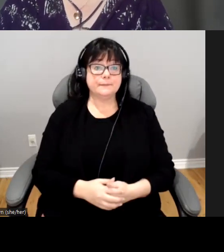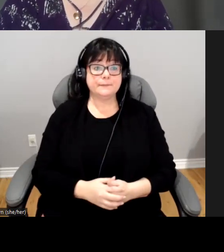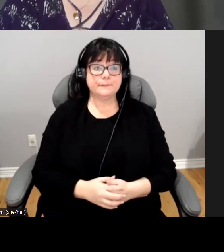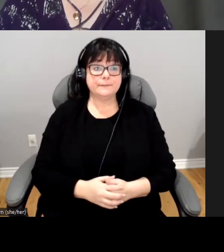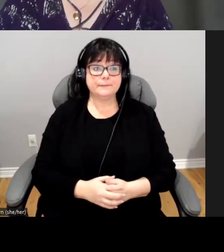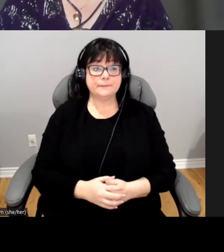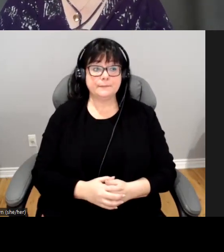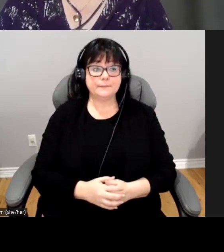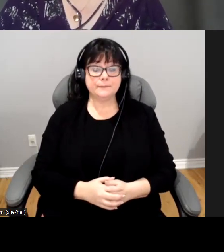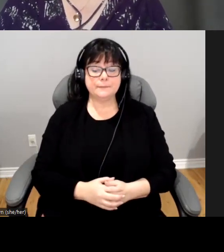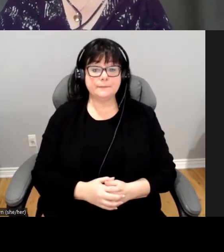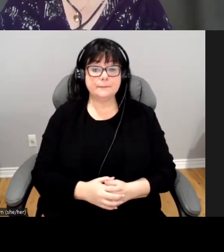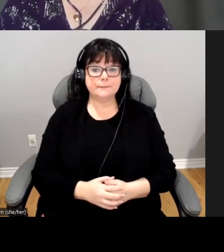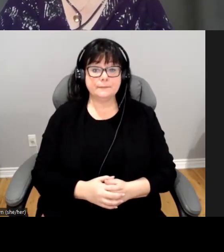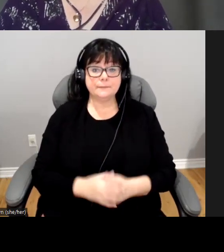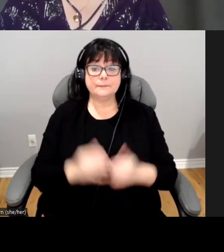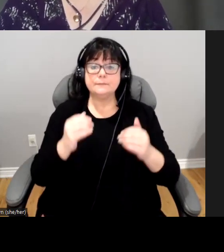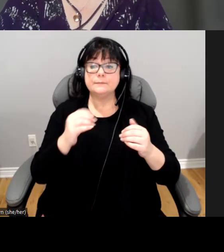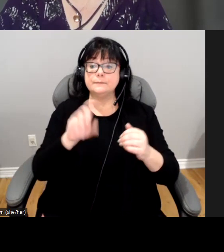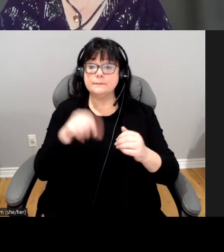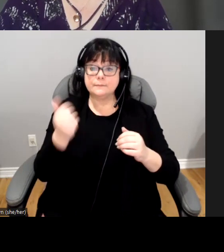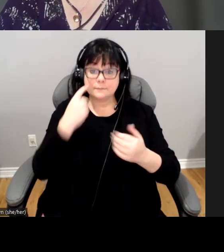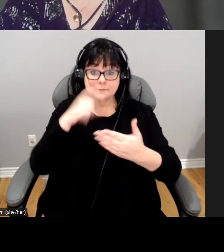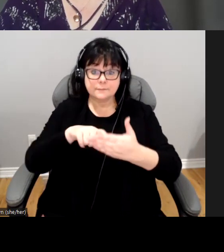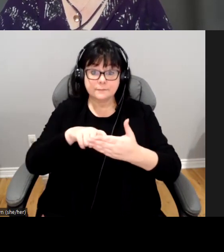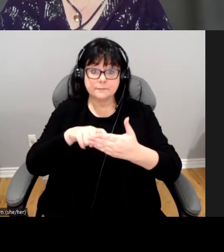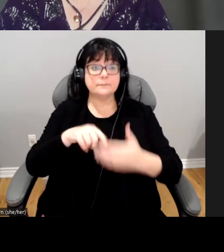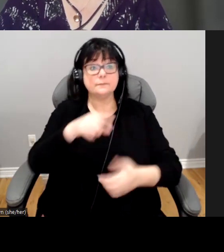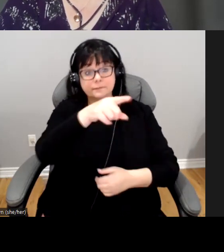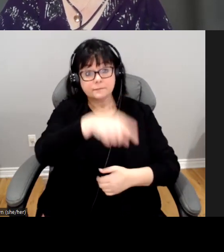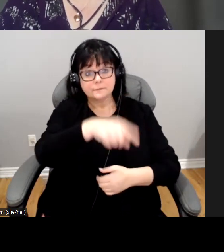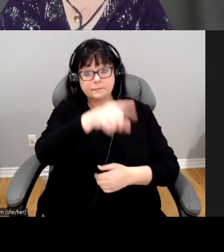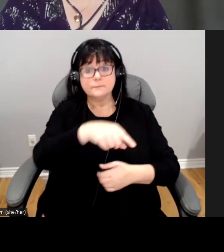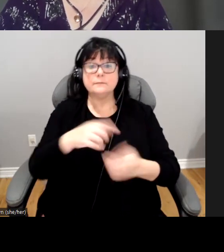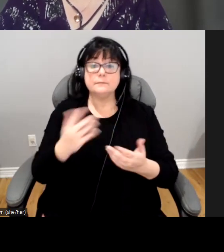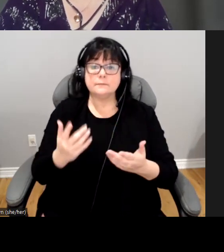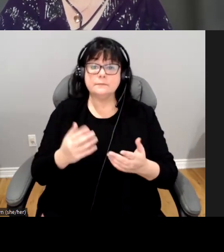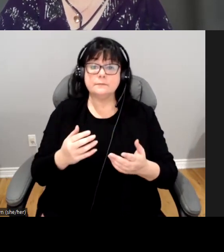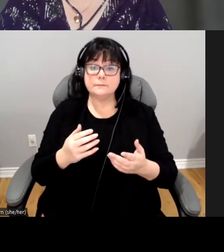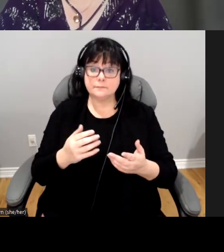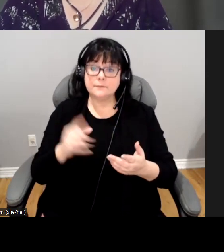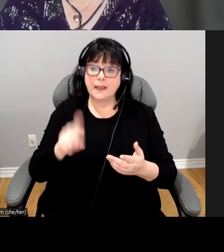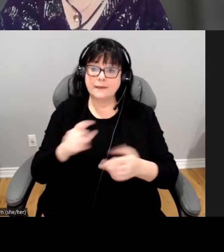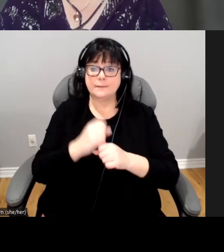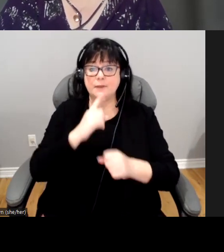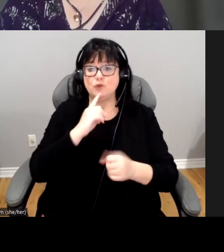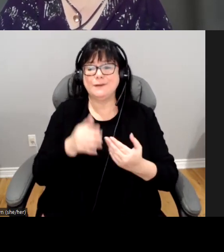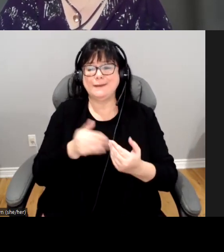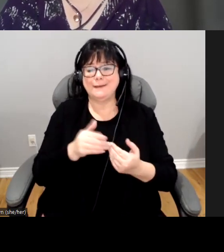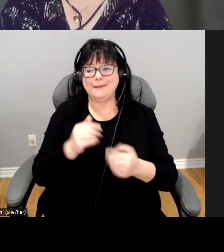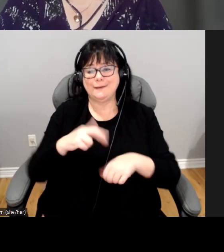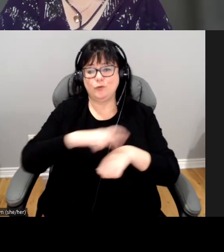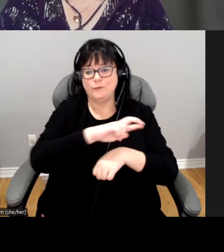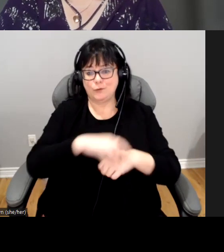The other thing we noticed is when we were speaking with them, we needed to make sure that the referral was easy. We all know that we